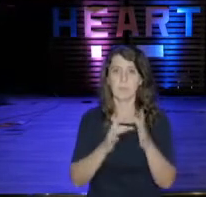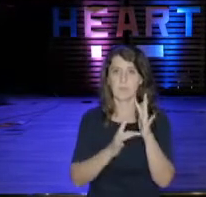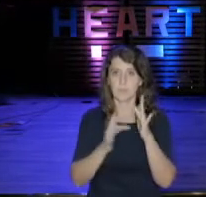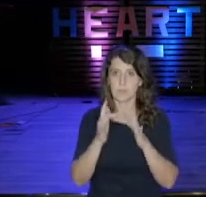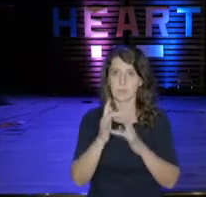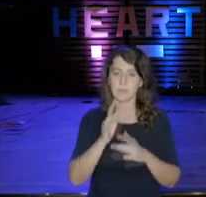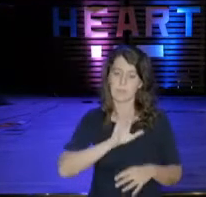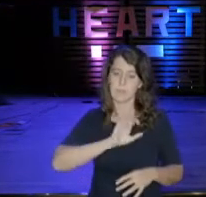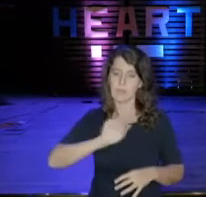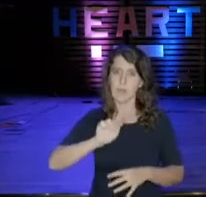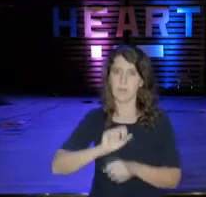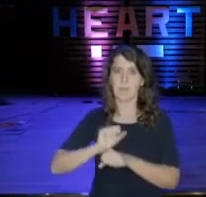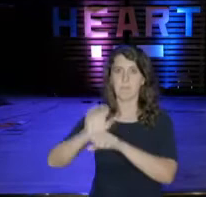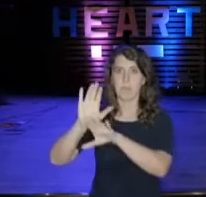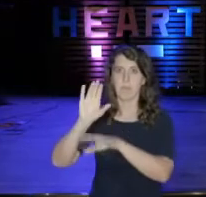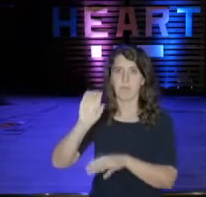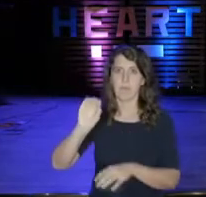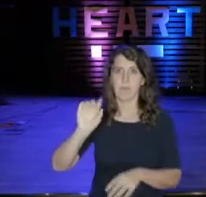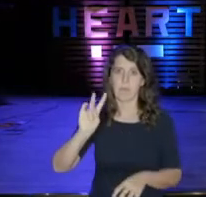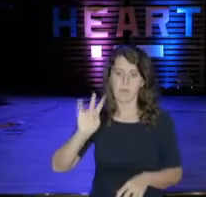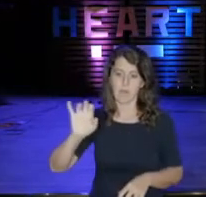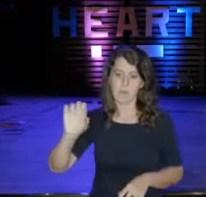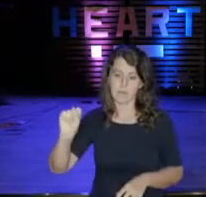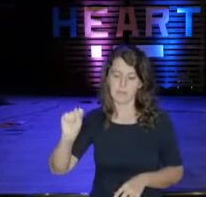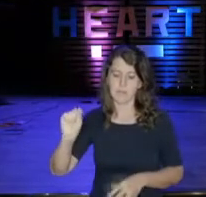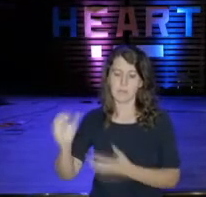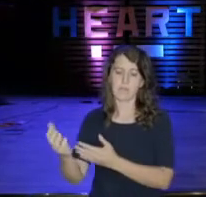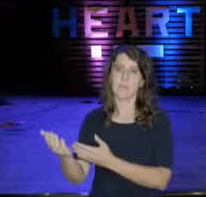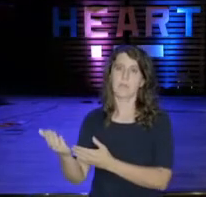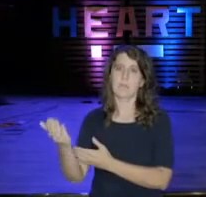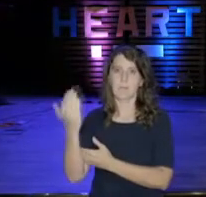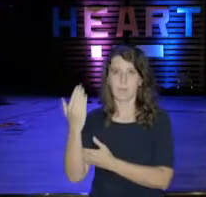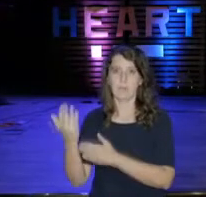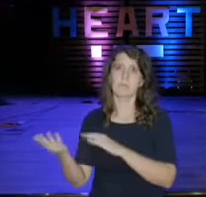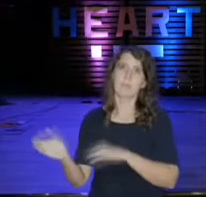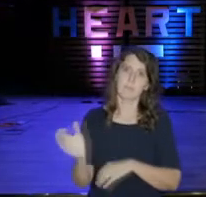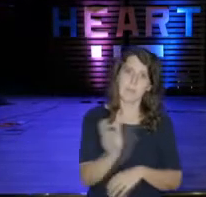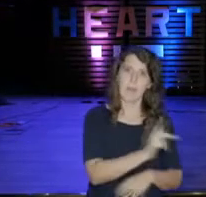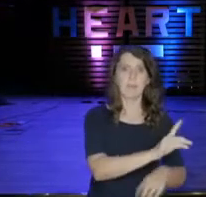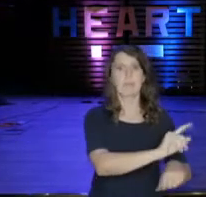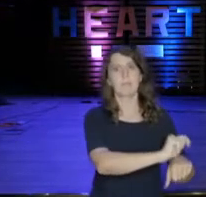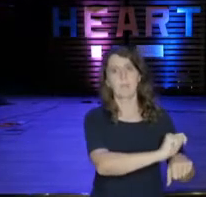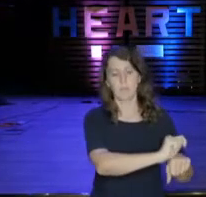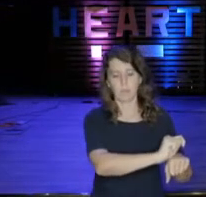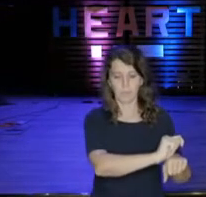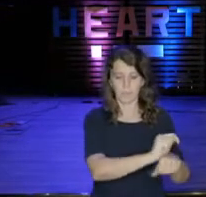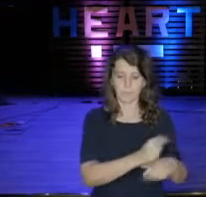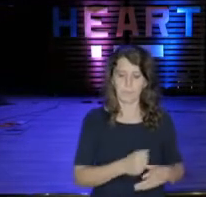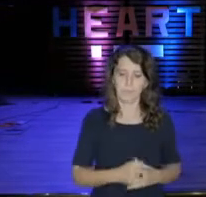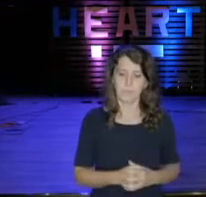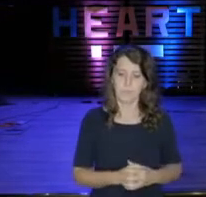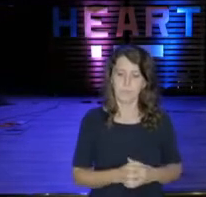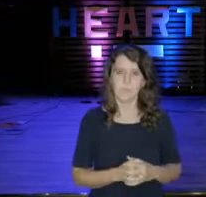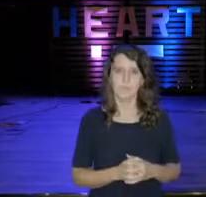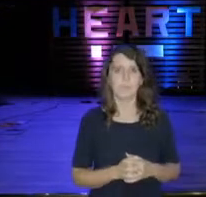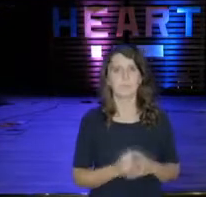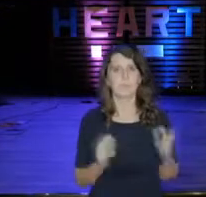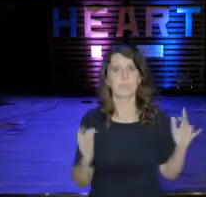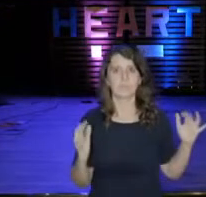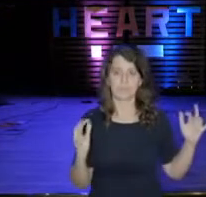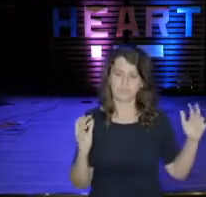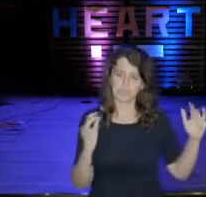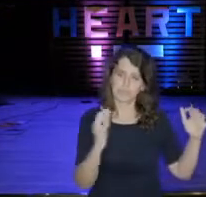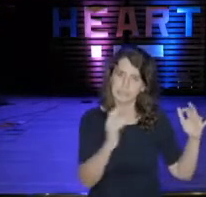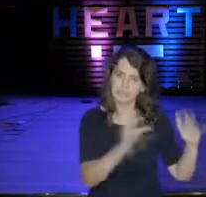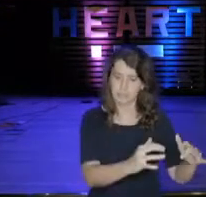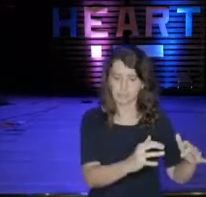Jesus returned to the Mount of Olives, but early the next morning he was back again at the temple. A crowd